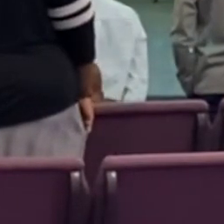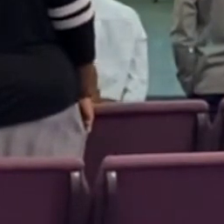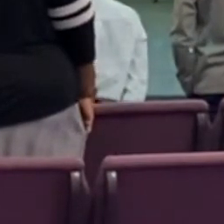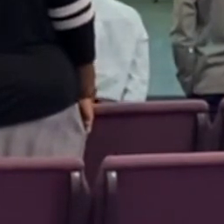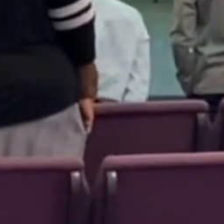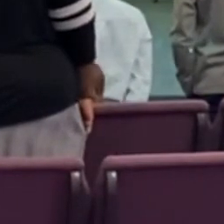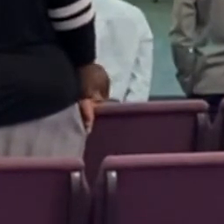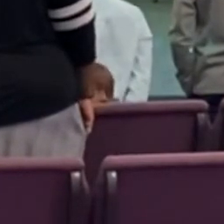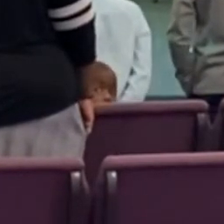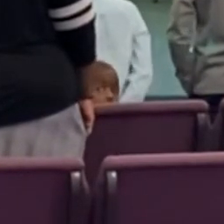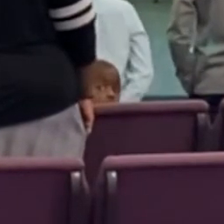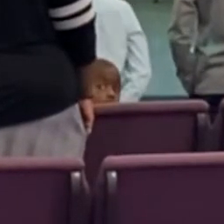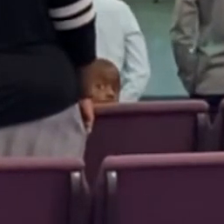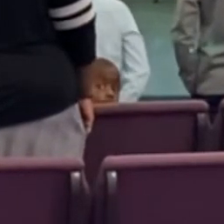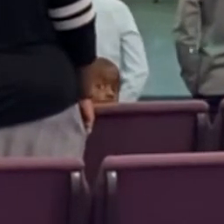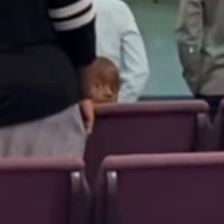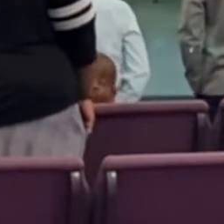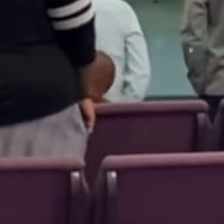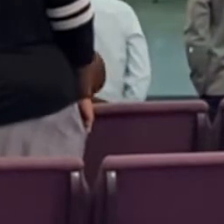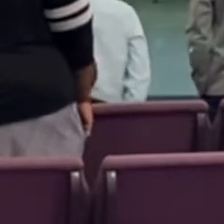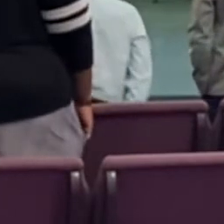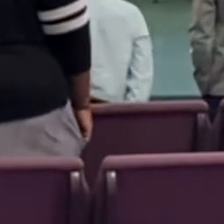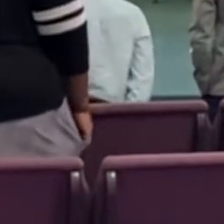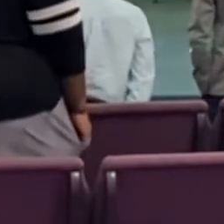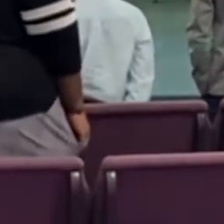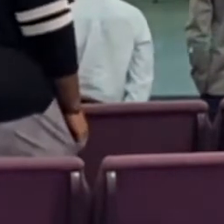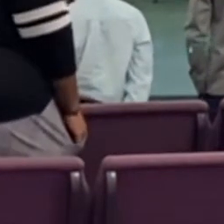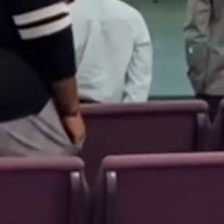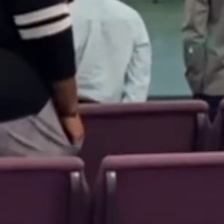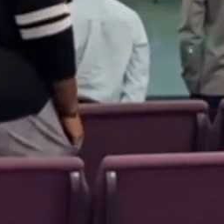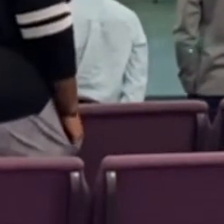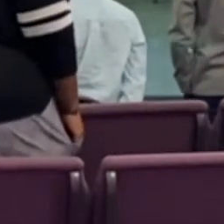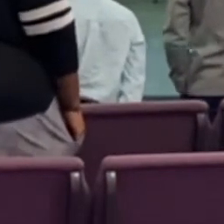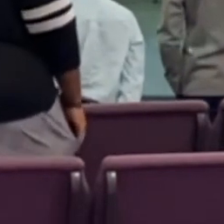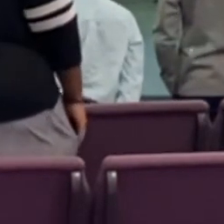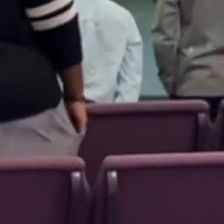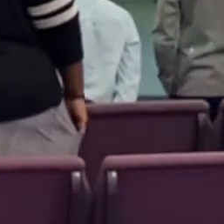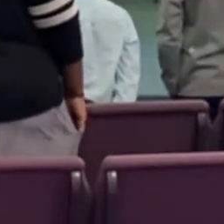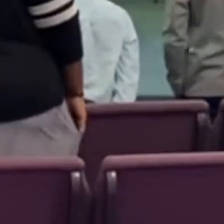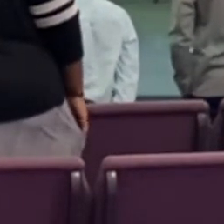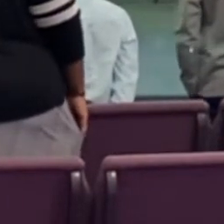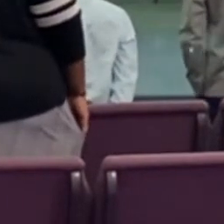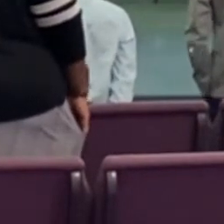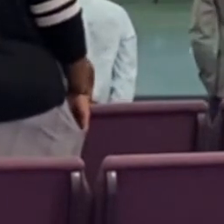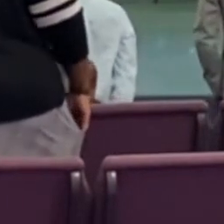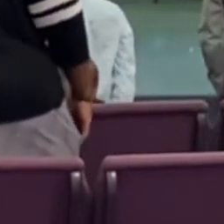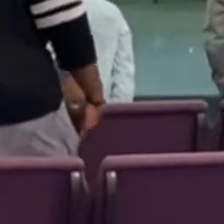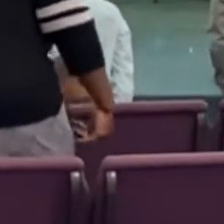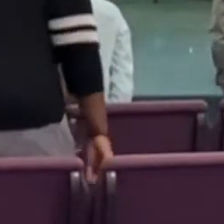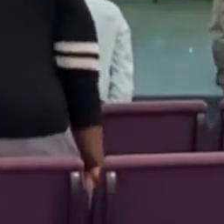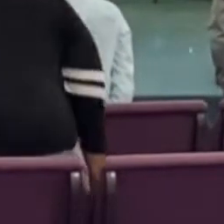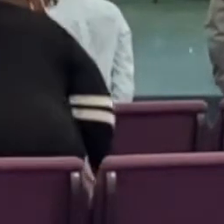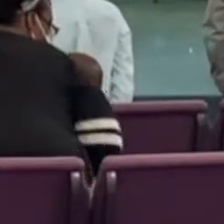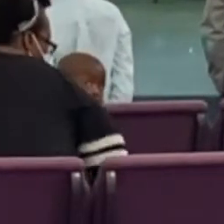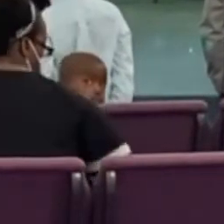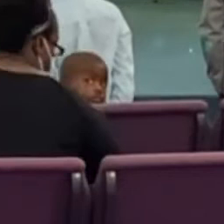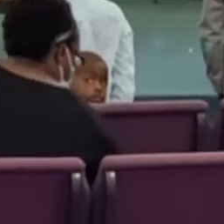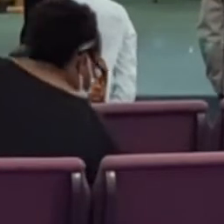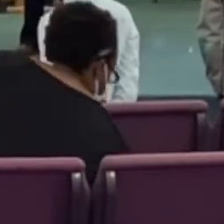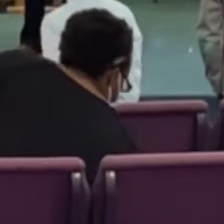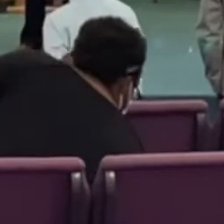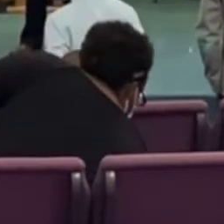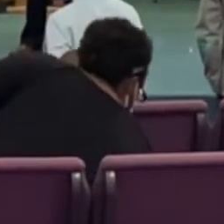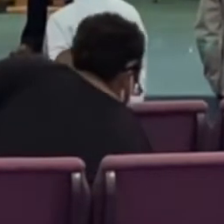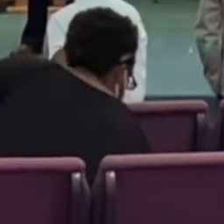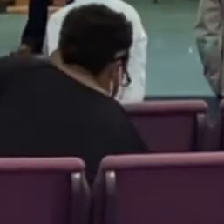Lord shall be saved. And on over in the